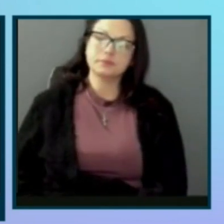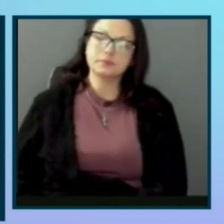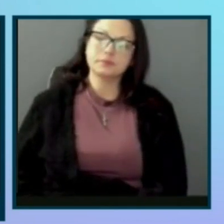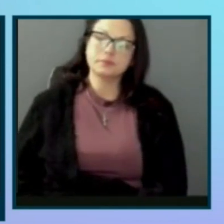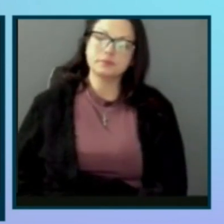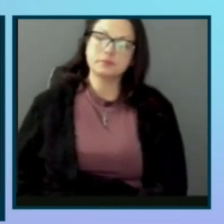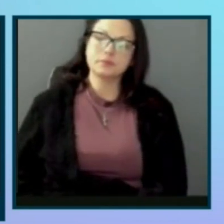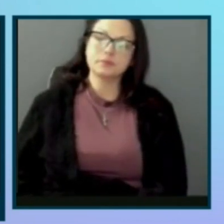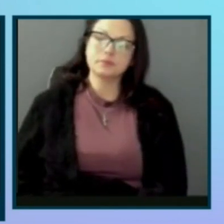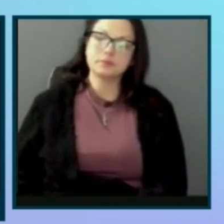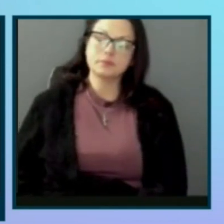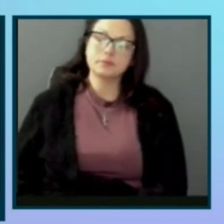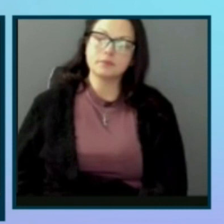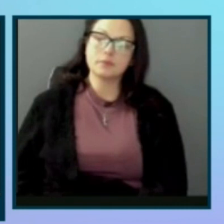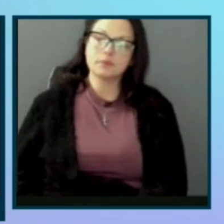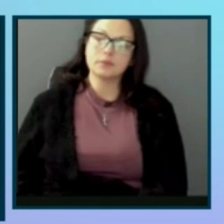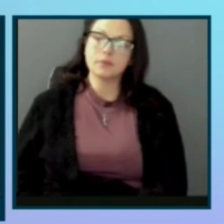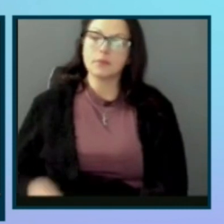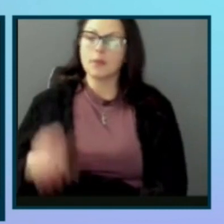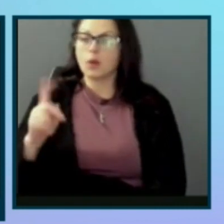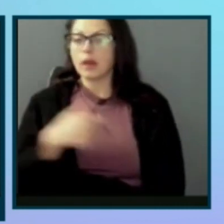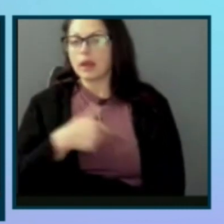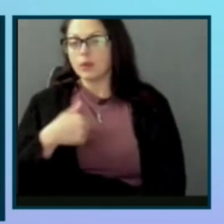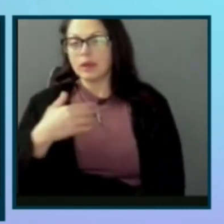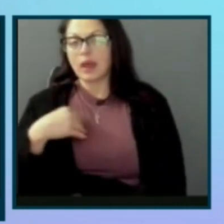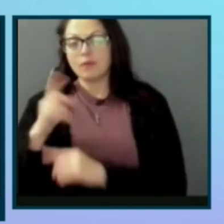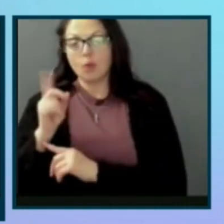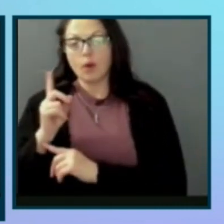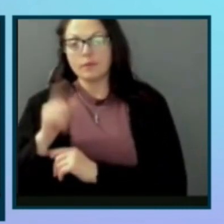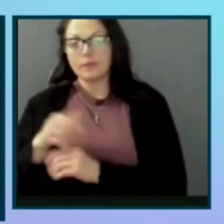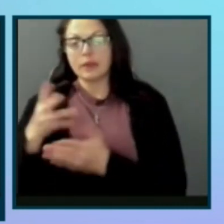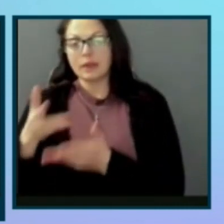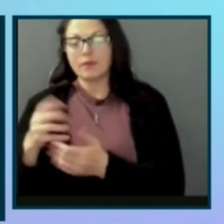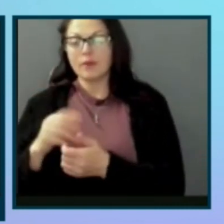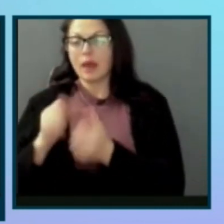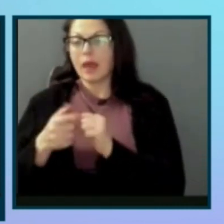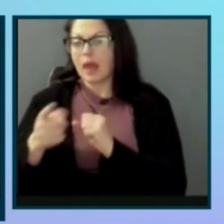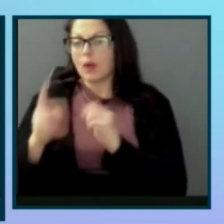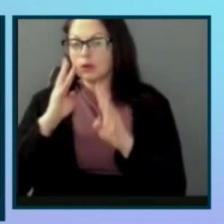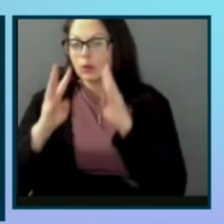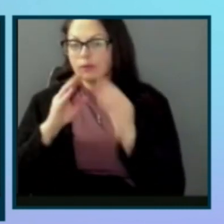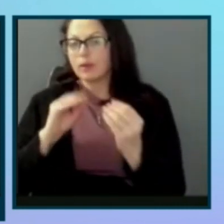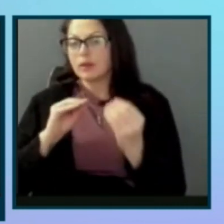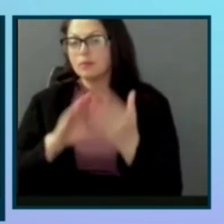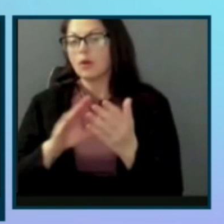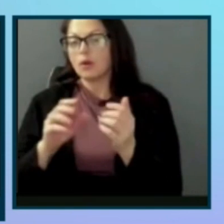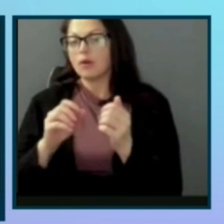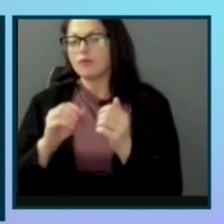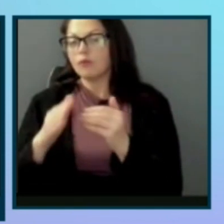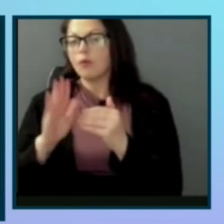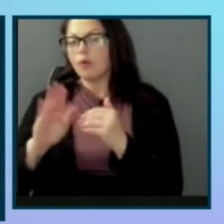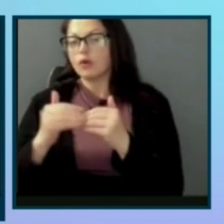It looks like we do have 1 minute left, so I'm going to throw in a final one. How will you innovate on this approach for your next round of